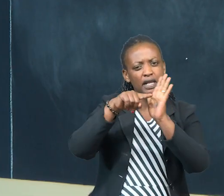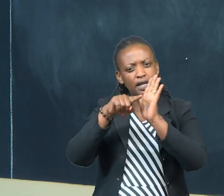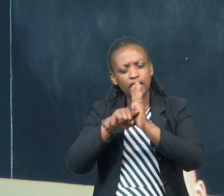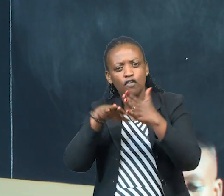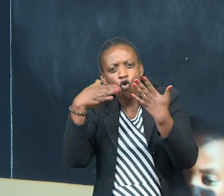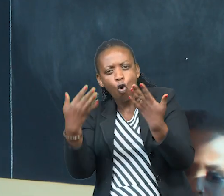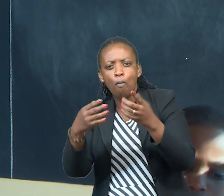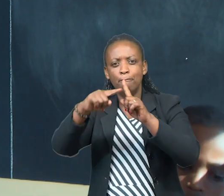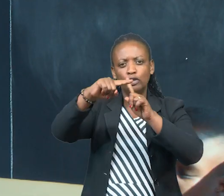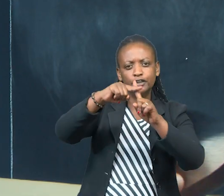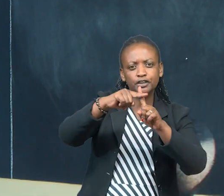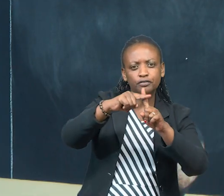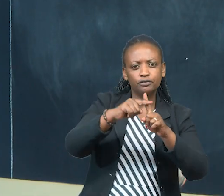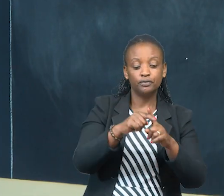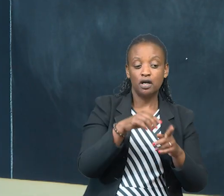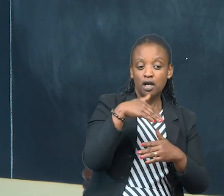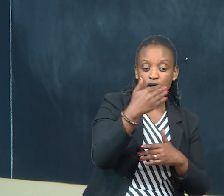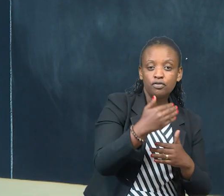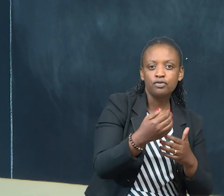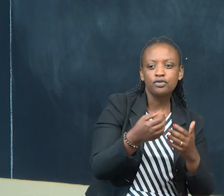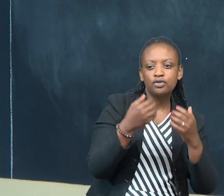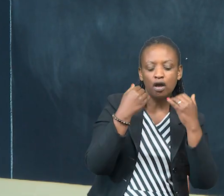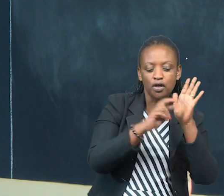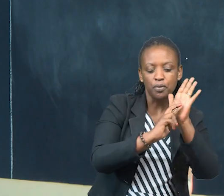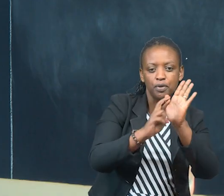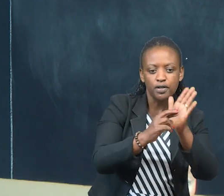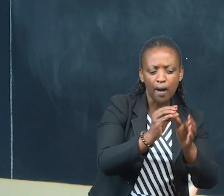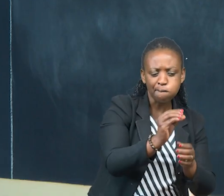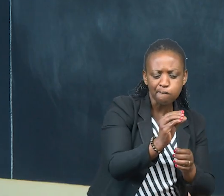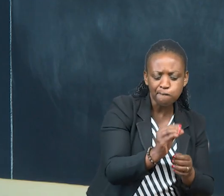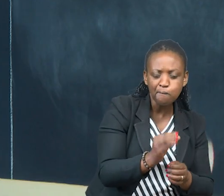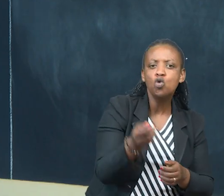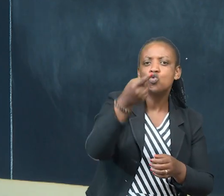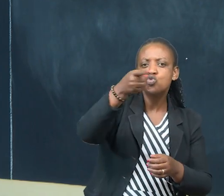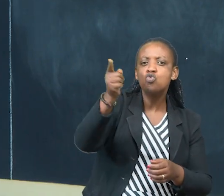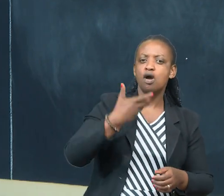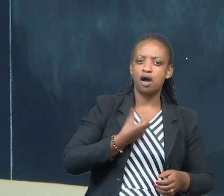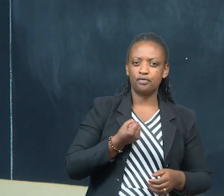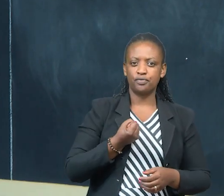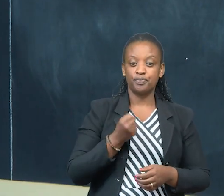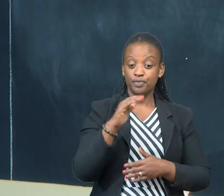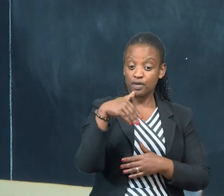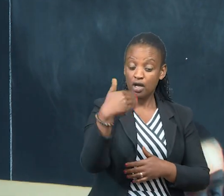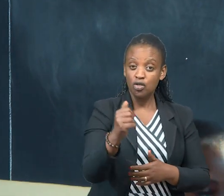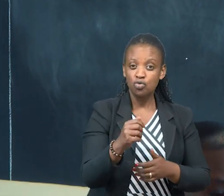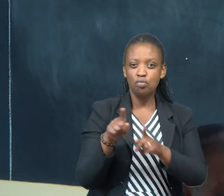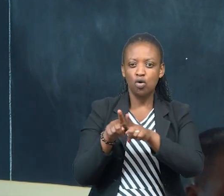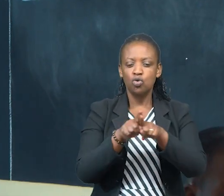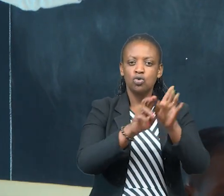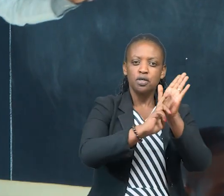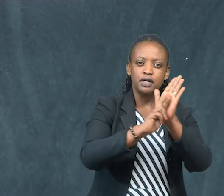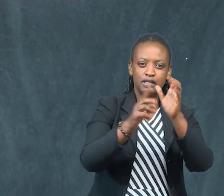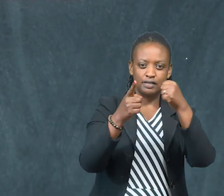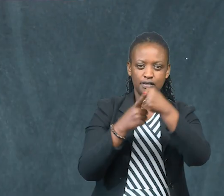negative or positive? Then you represent 10 with the counters you have. And then you also